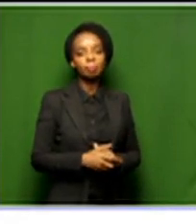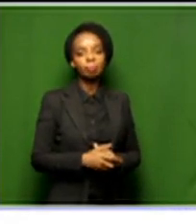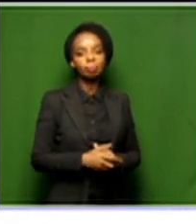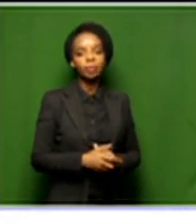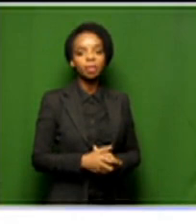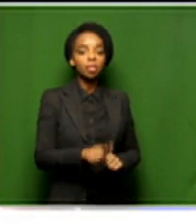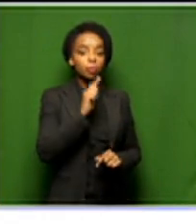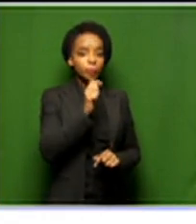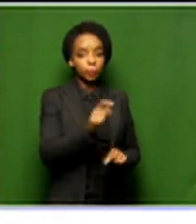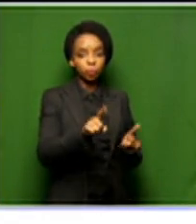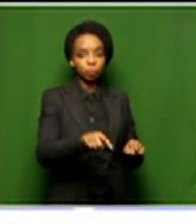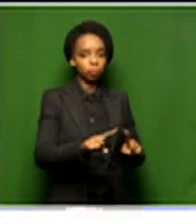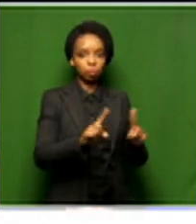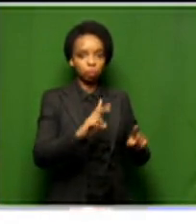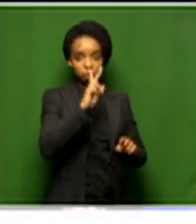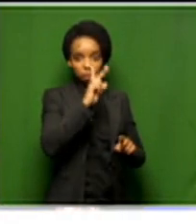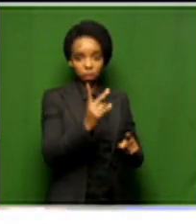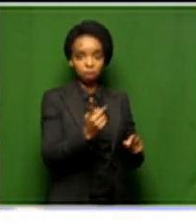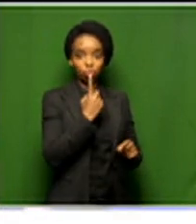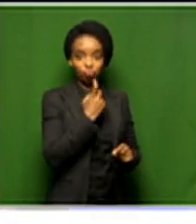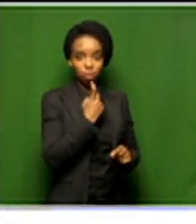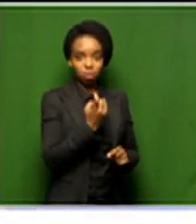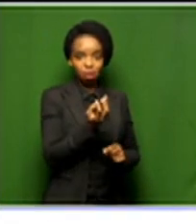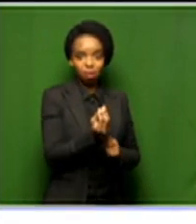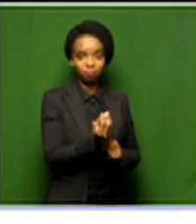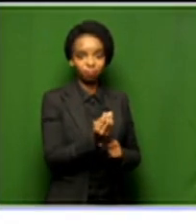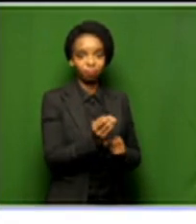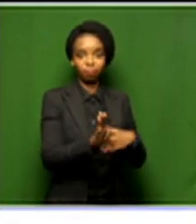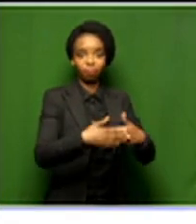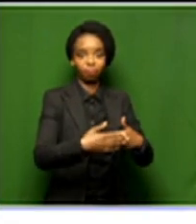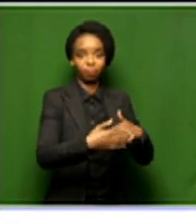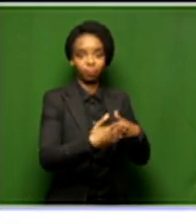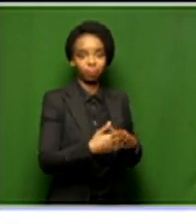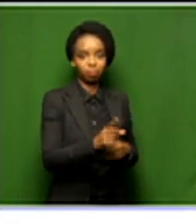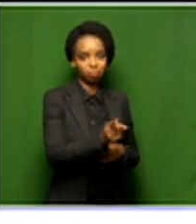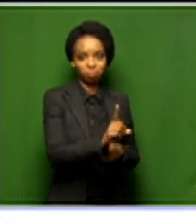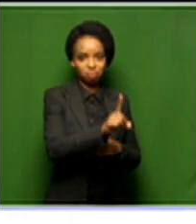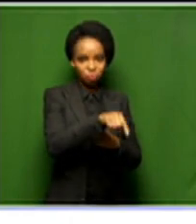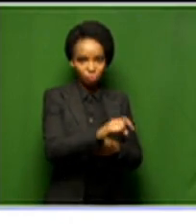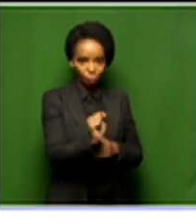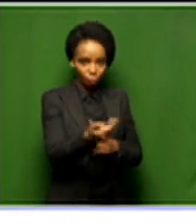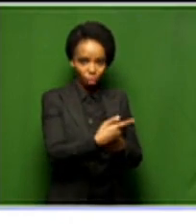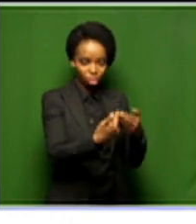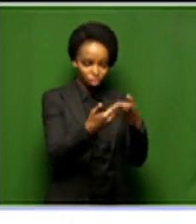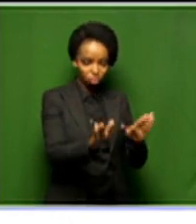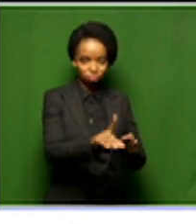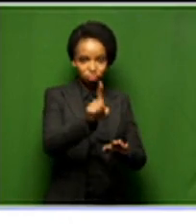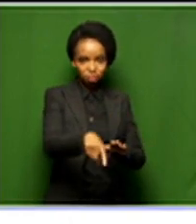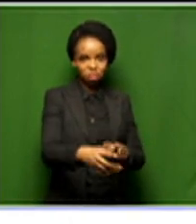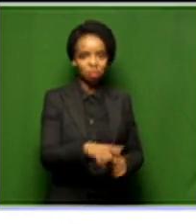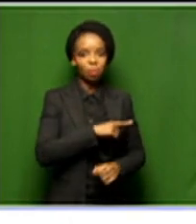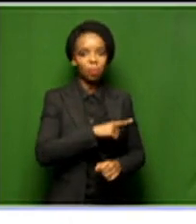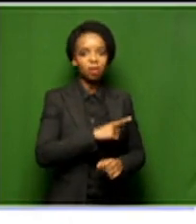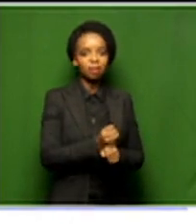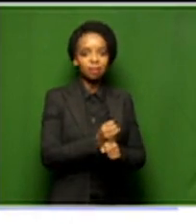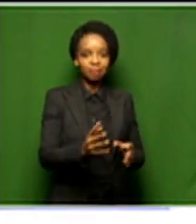Ultimately, though, you shouldn't be seeing closures, for instance, that some of them have not even opened, because the IEC starts preparing for the next